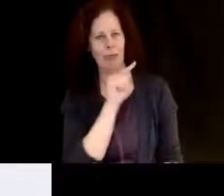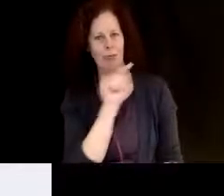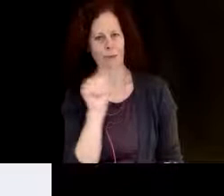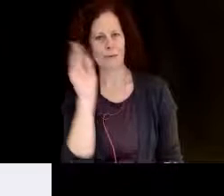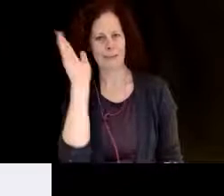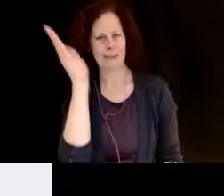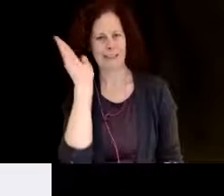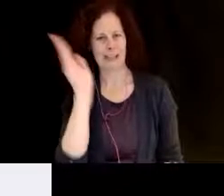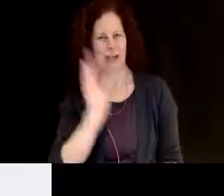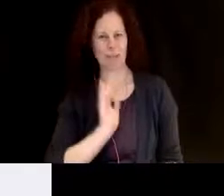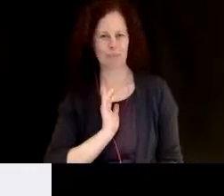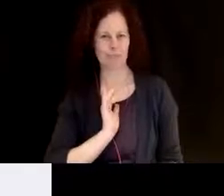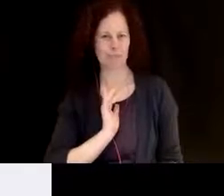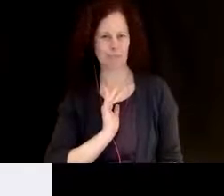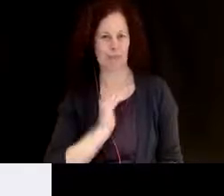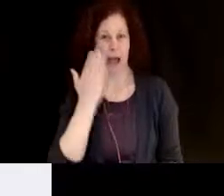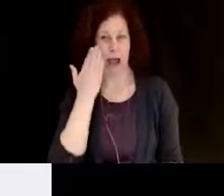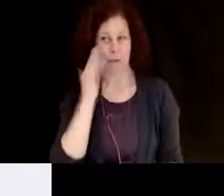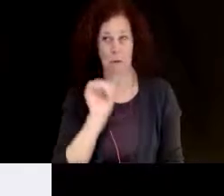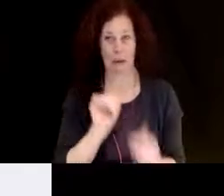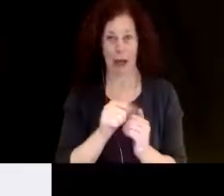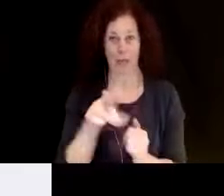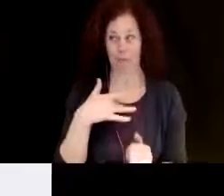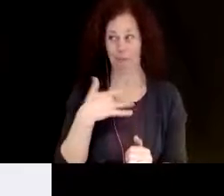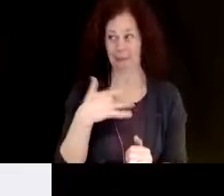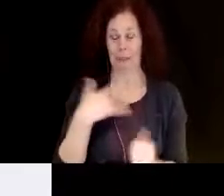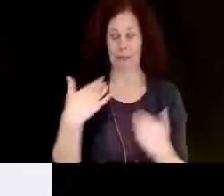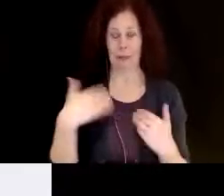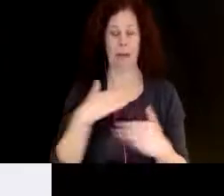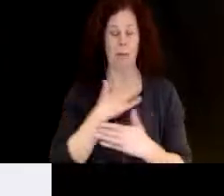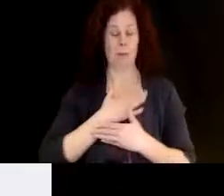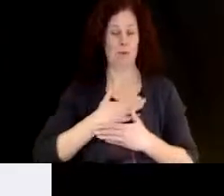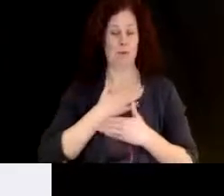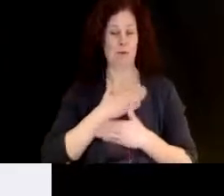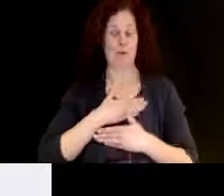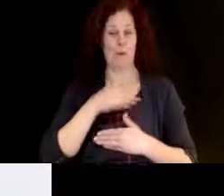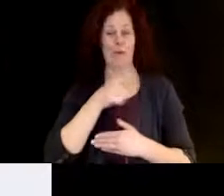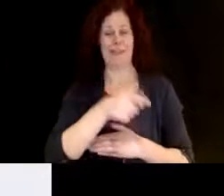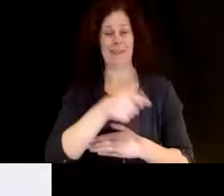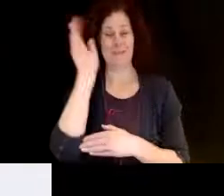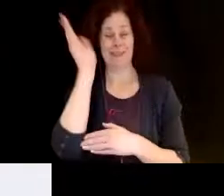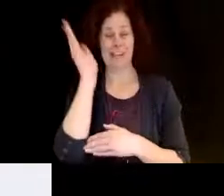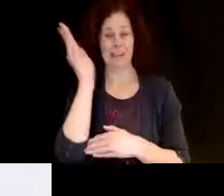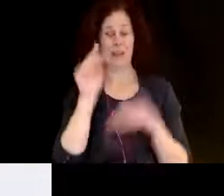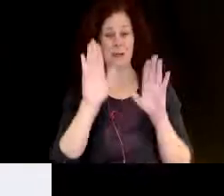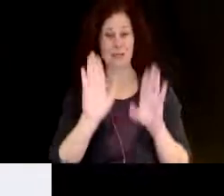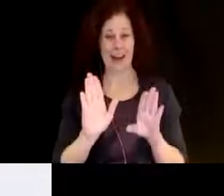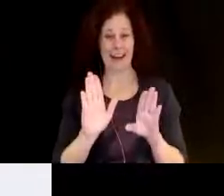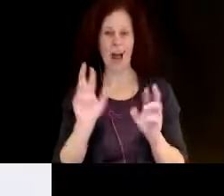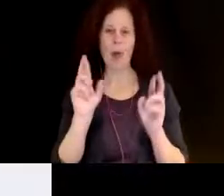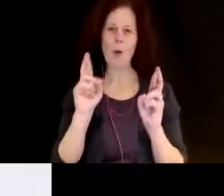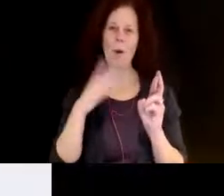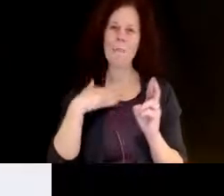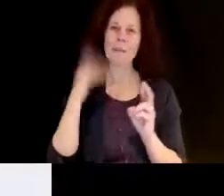conversation so far. And I think these are great presentations, and hope my conversation can add to that now as well. So